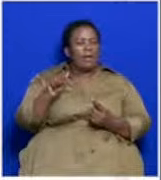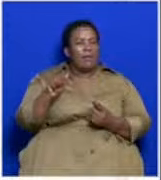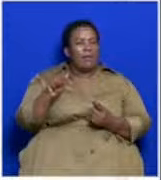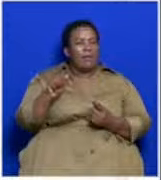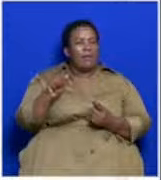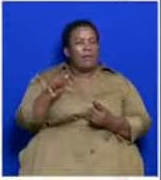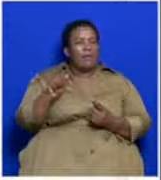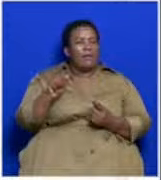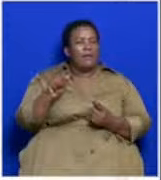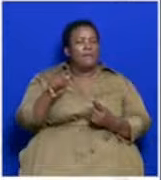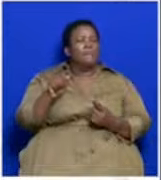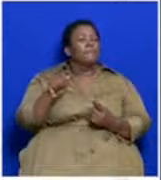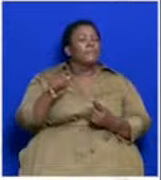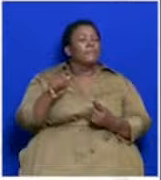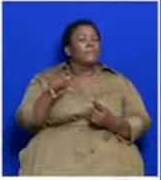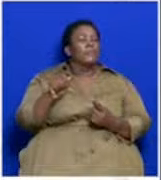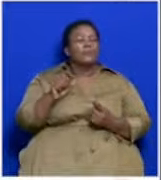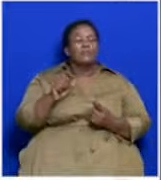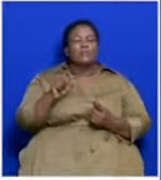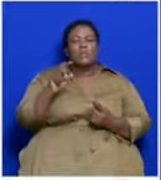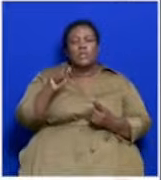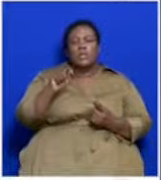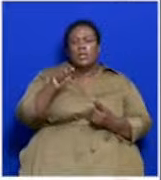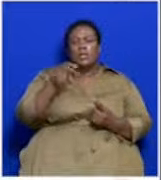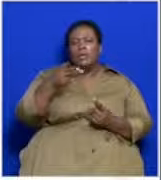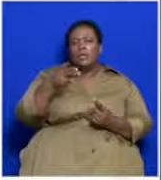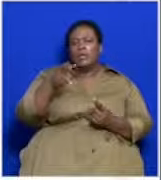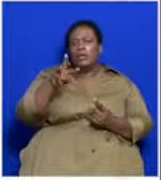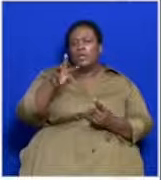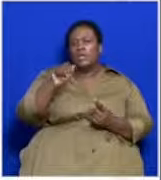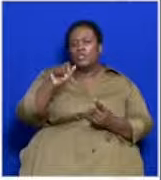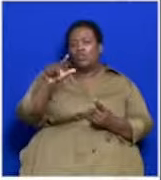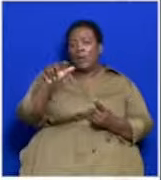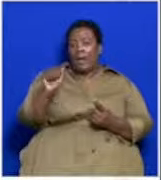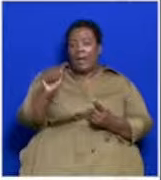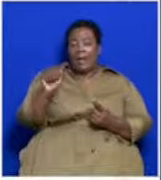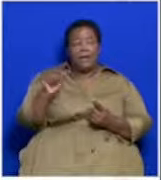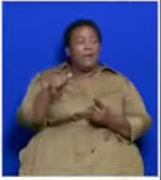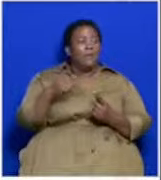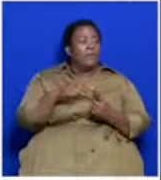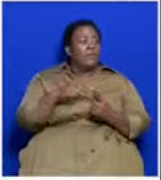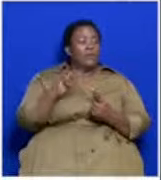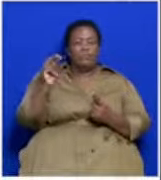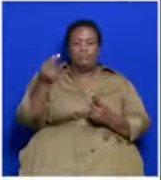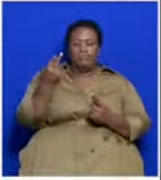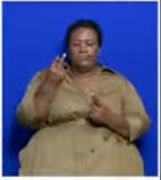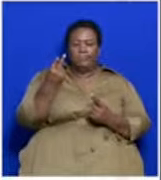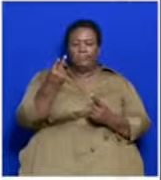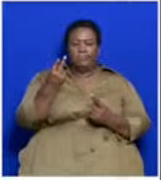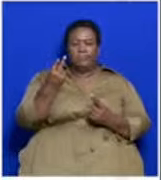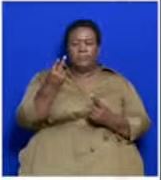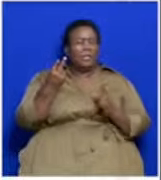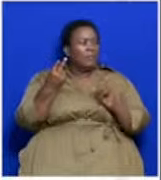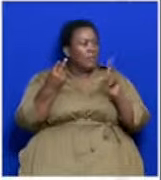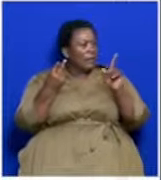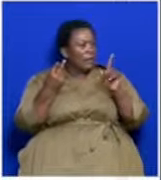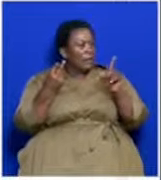Is They he are- Yeah, the one with a little bit there, he has made his